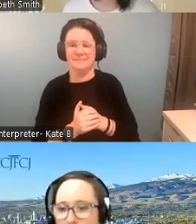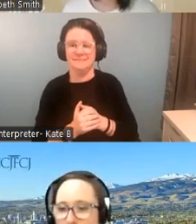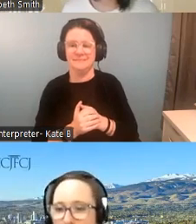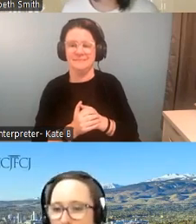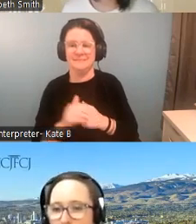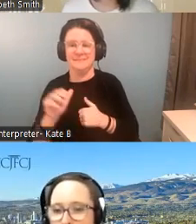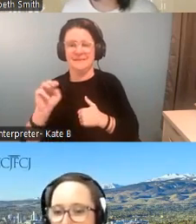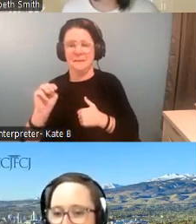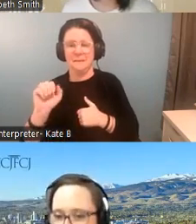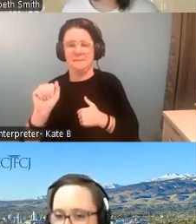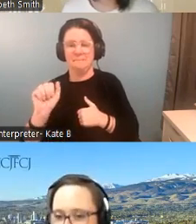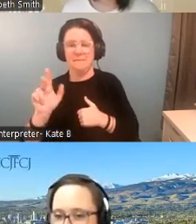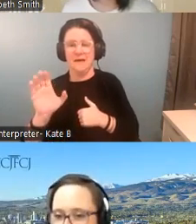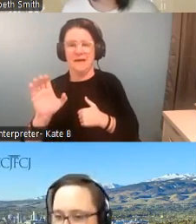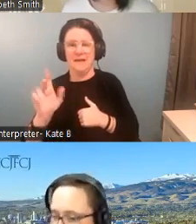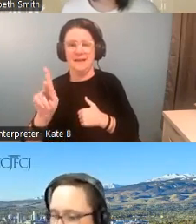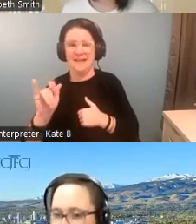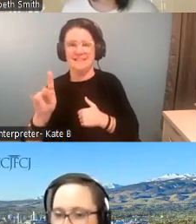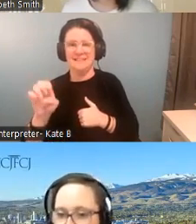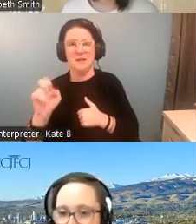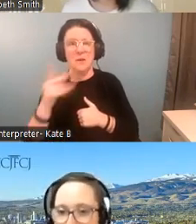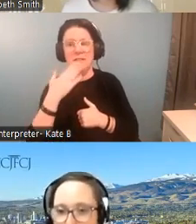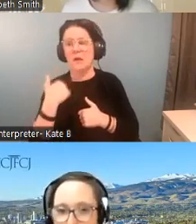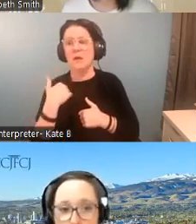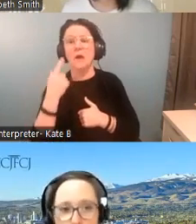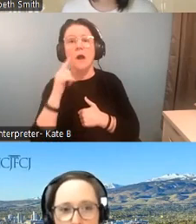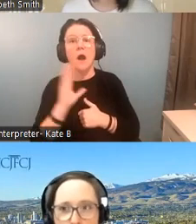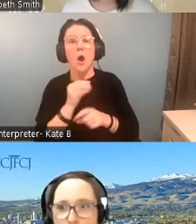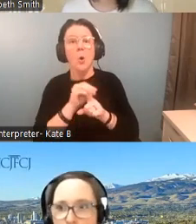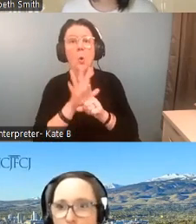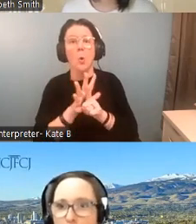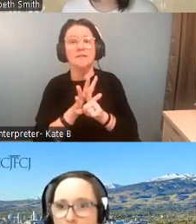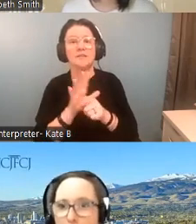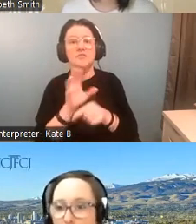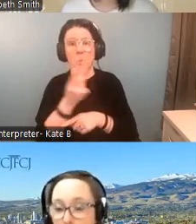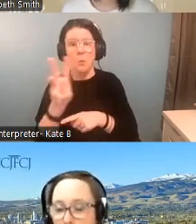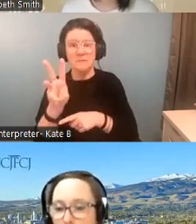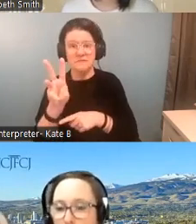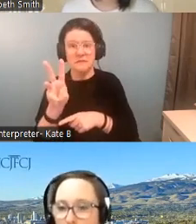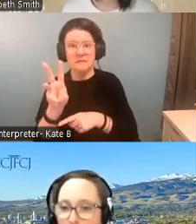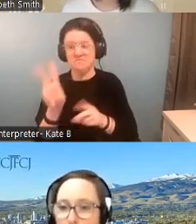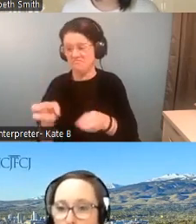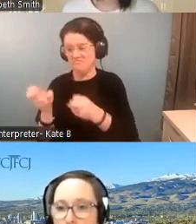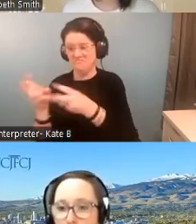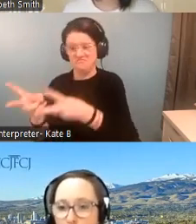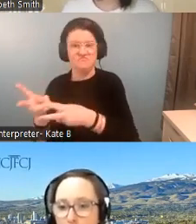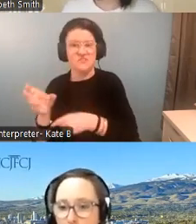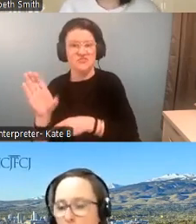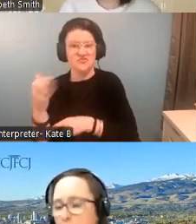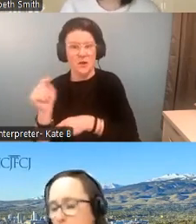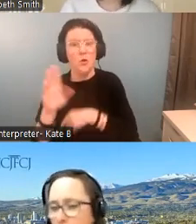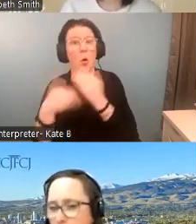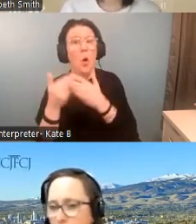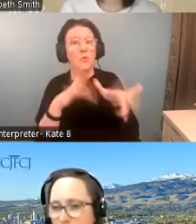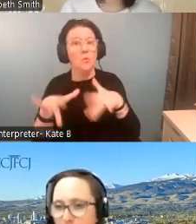Hey, great job. One last thing, I'm putting the link to the orientations page for everybody. That's where the recordings will be